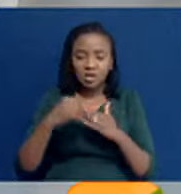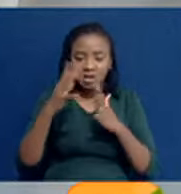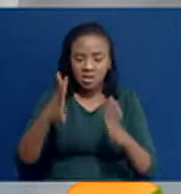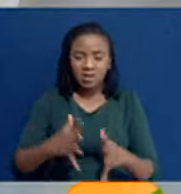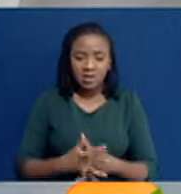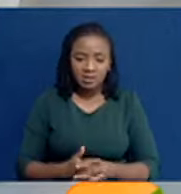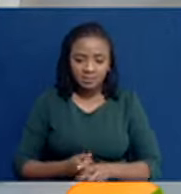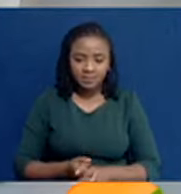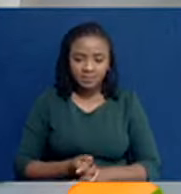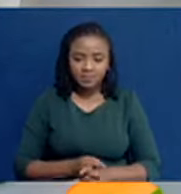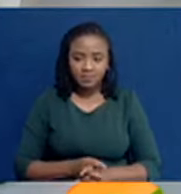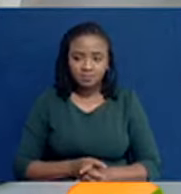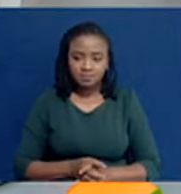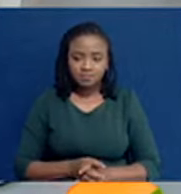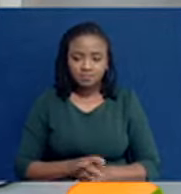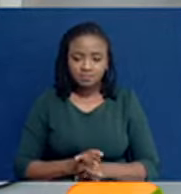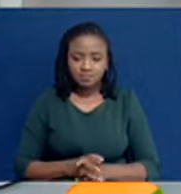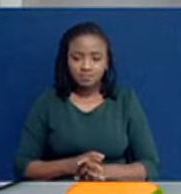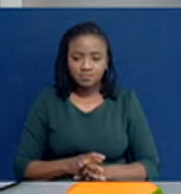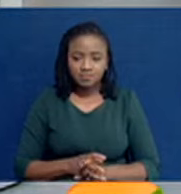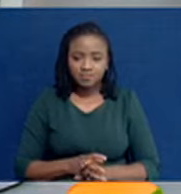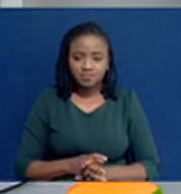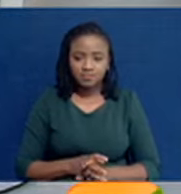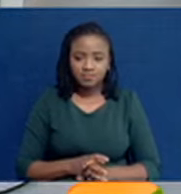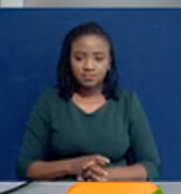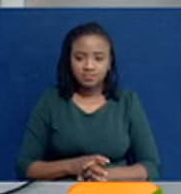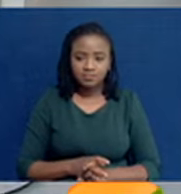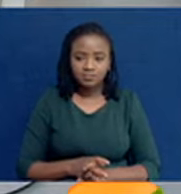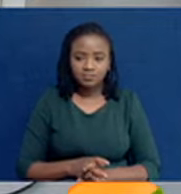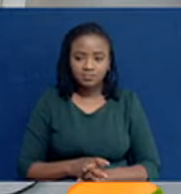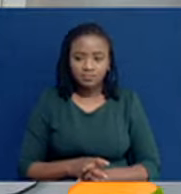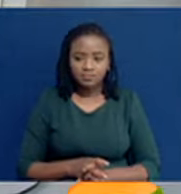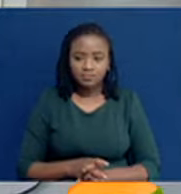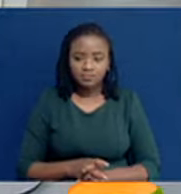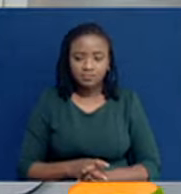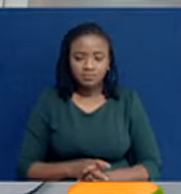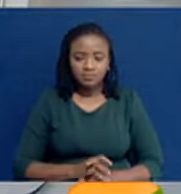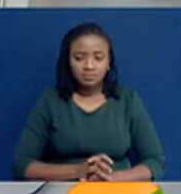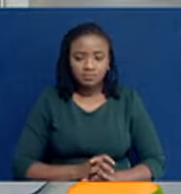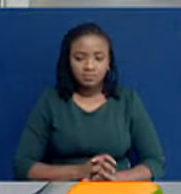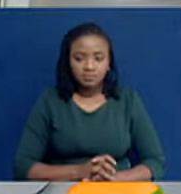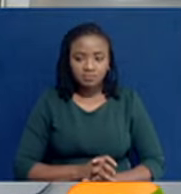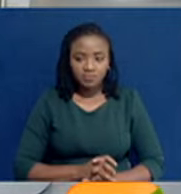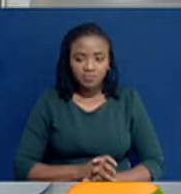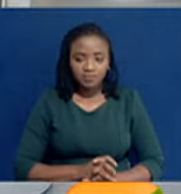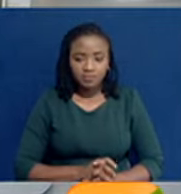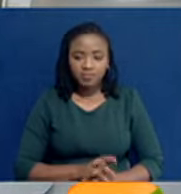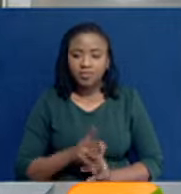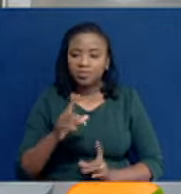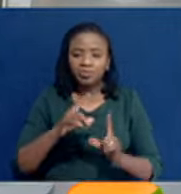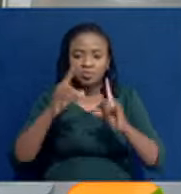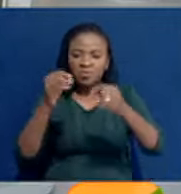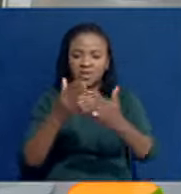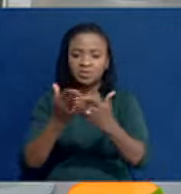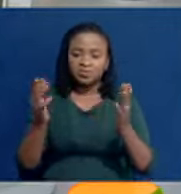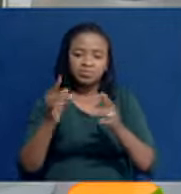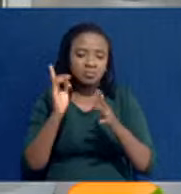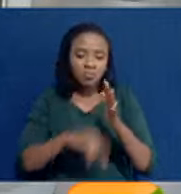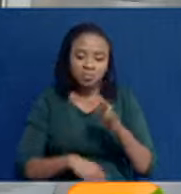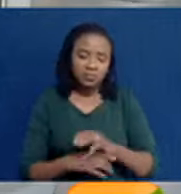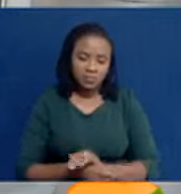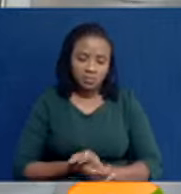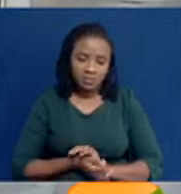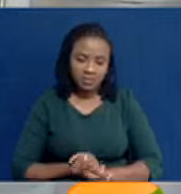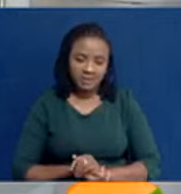this is you passing the baton, essentially, through the book to the next generation of leaders. But what would you tell them in this moment?